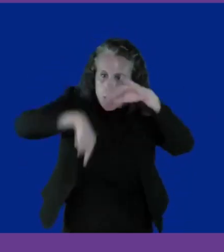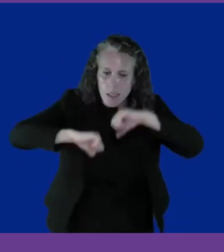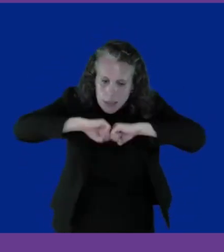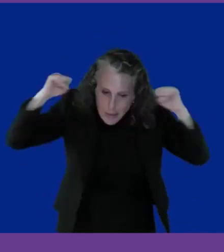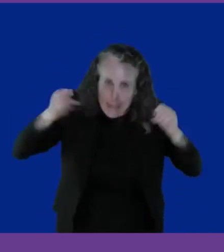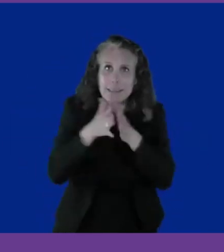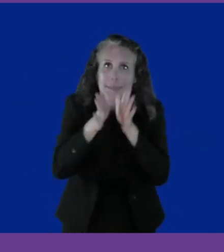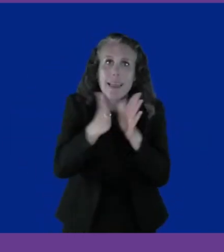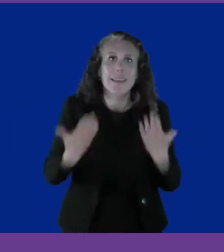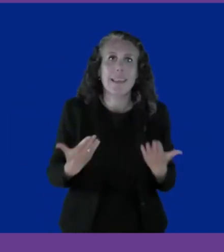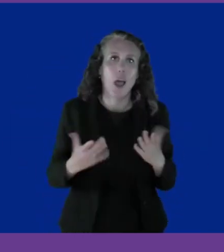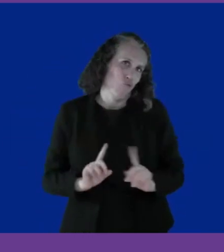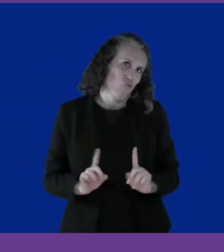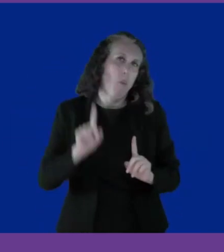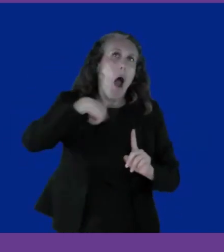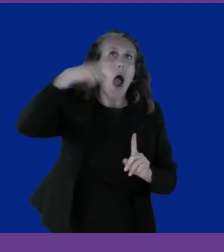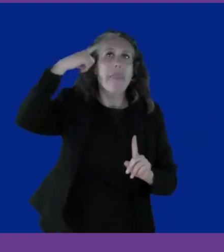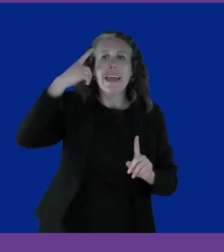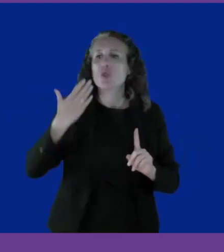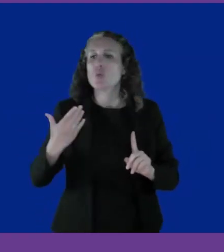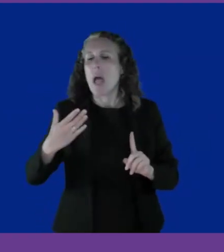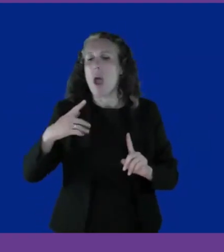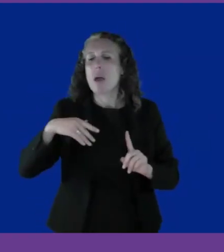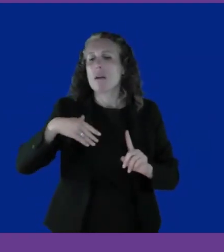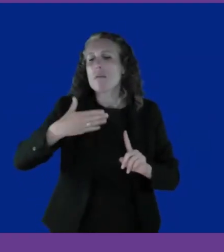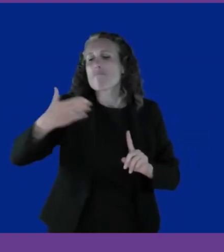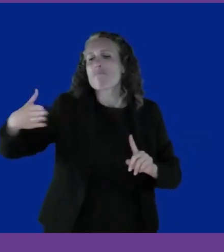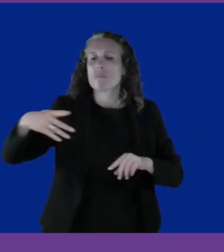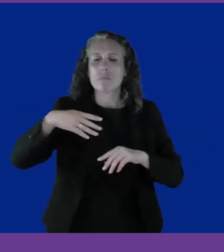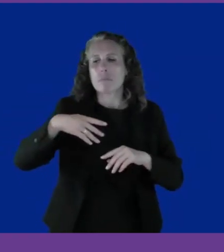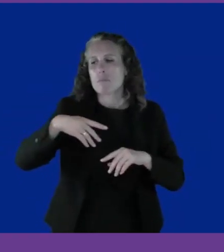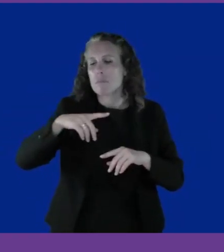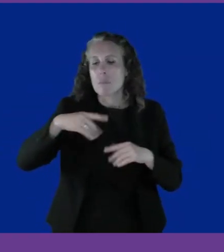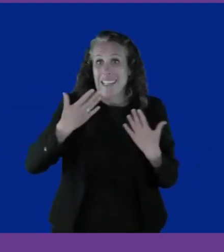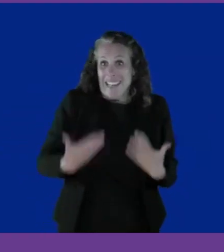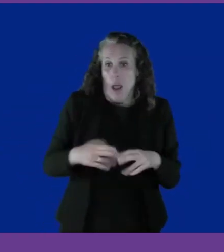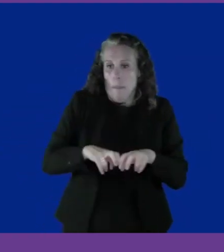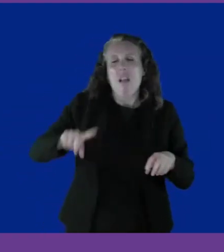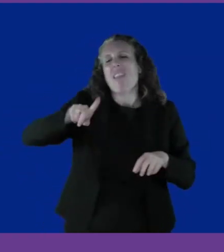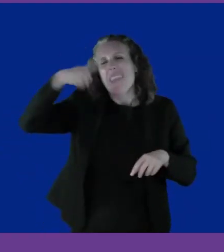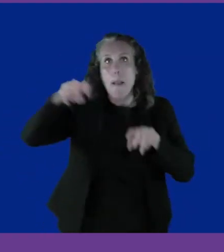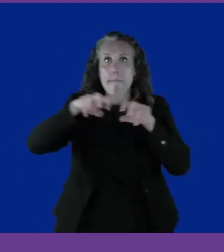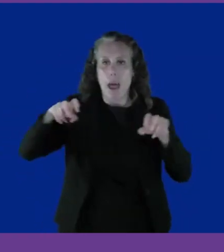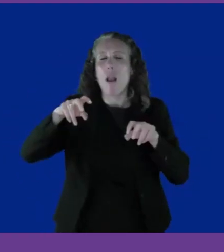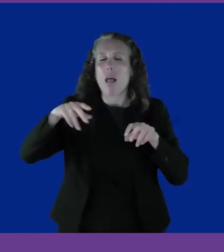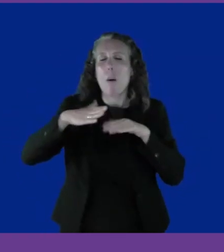sure those will come also later during the course of the day in some of the panel discussions.